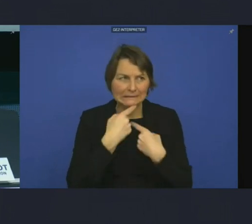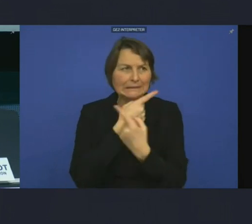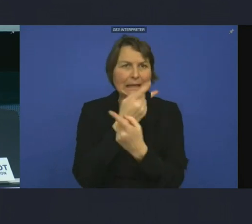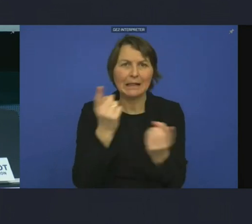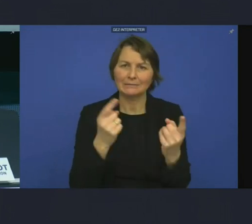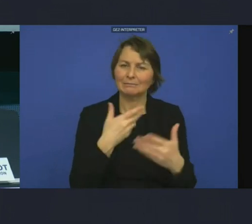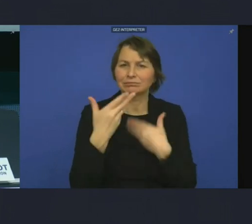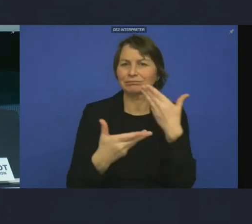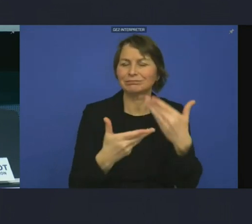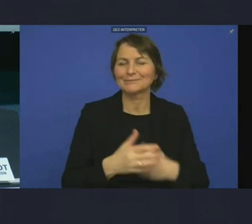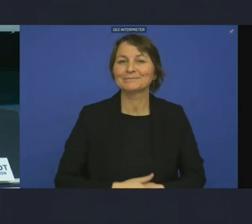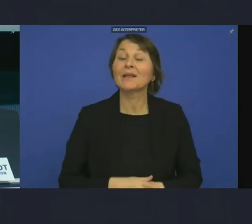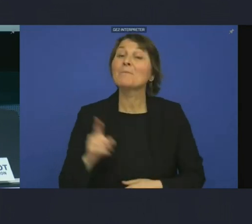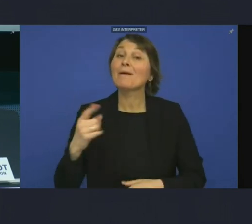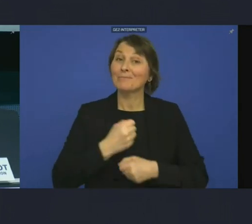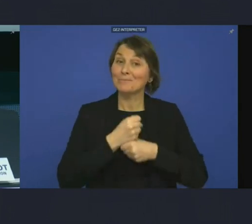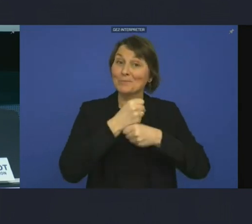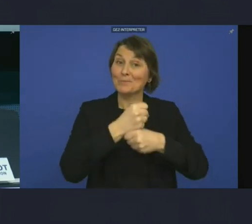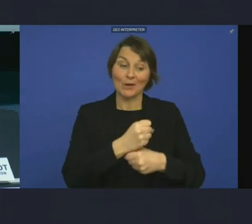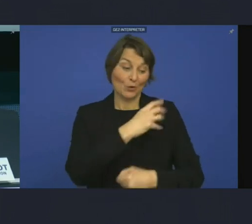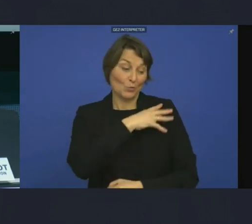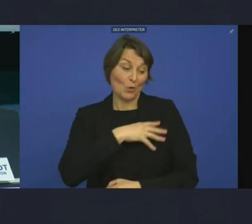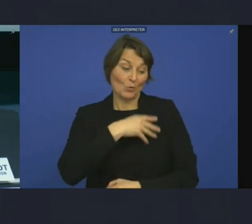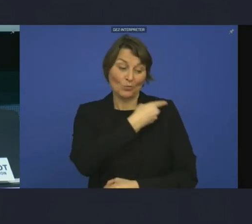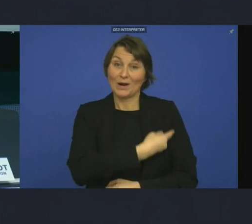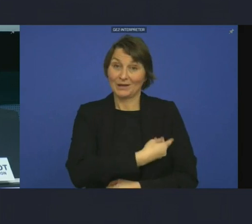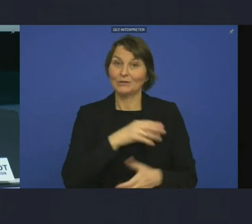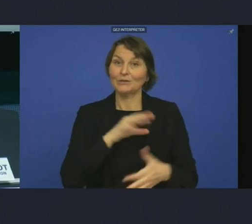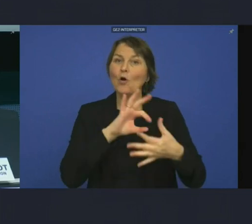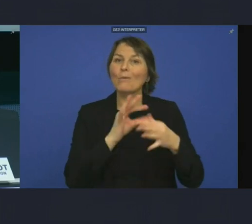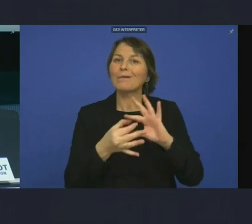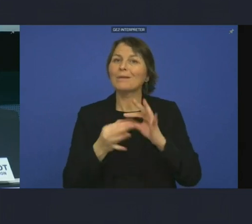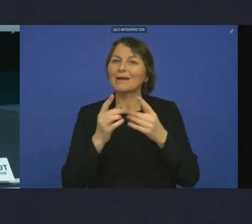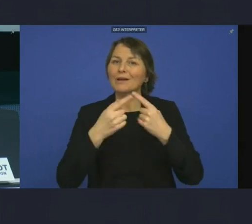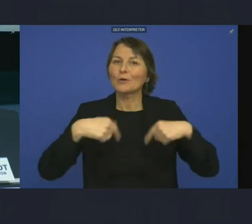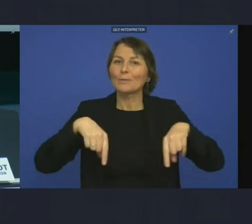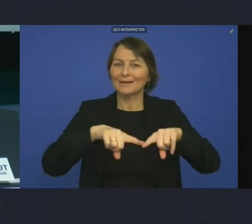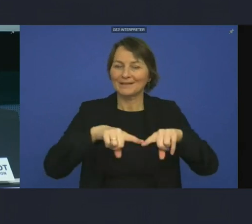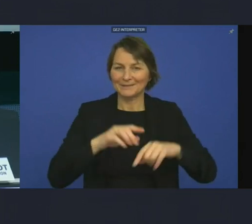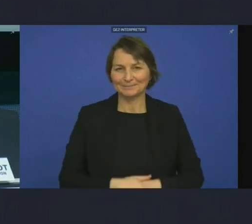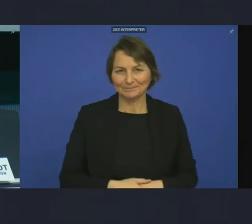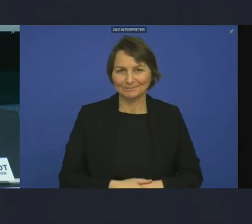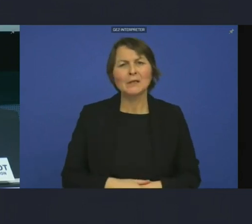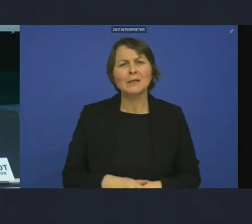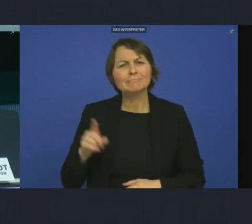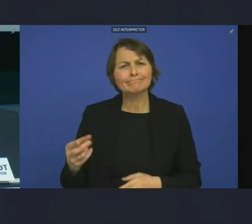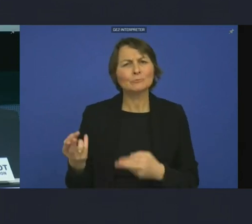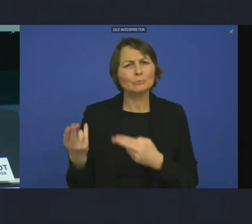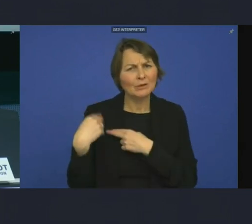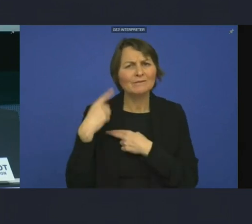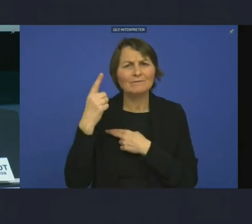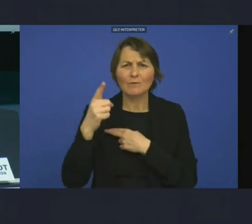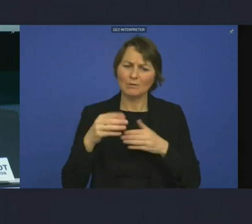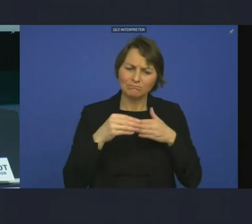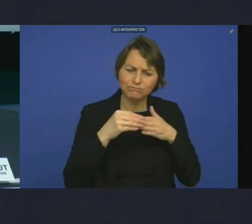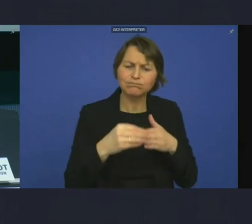representing the Croatian Olympic Committee. And in ENGSO, she's the lead of the health working group, where she focuses on